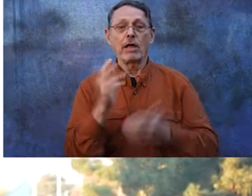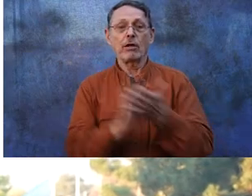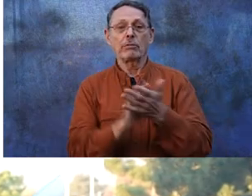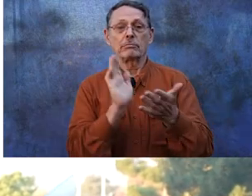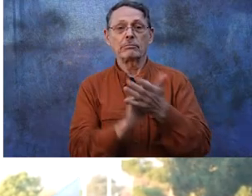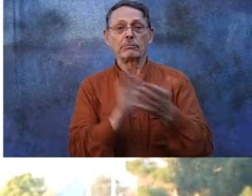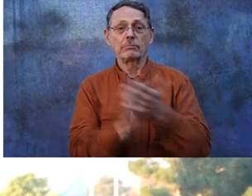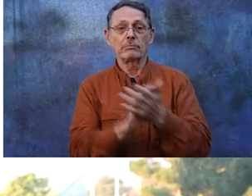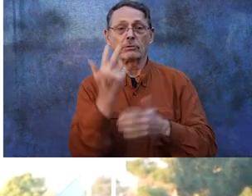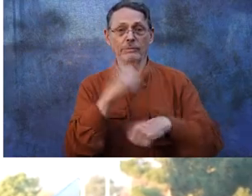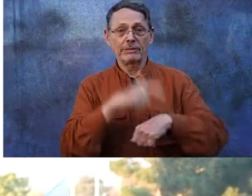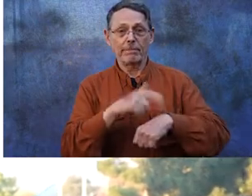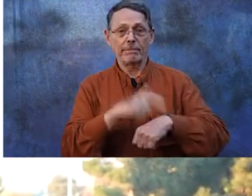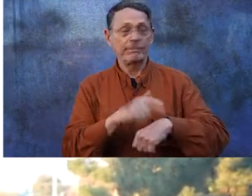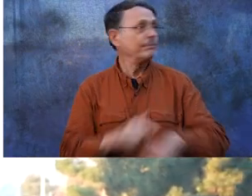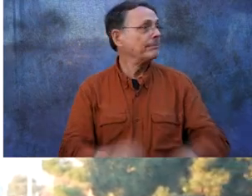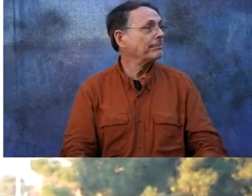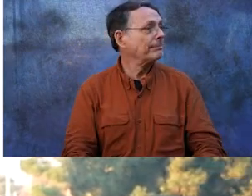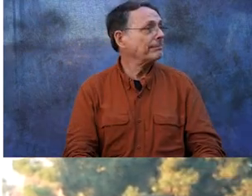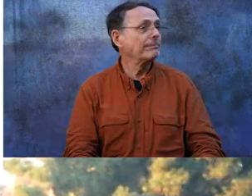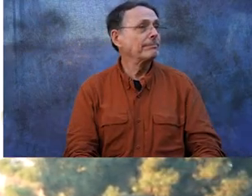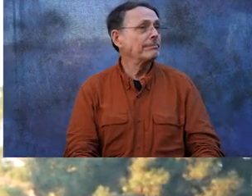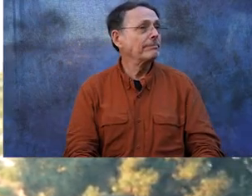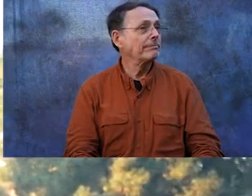Ebony. Clap your hands three times.